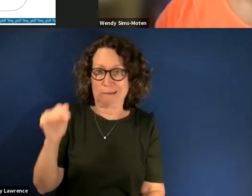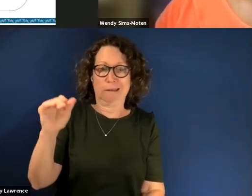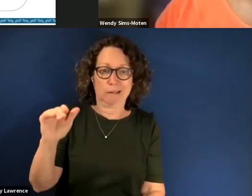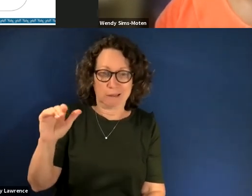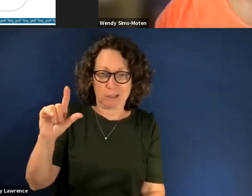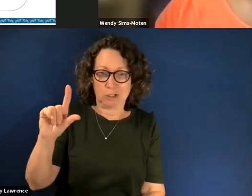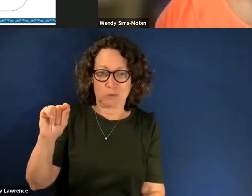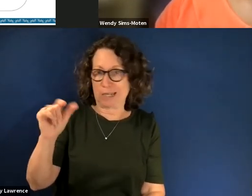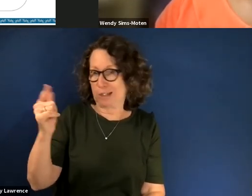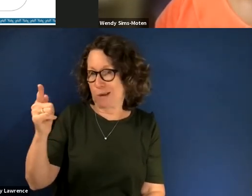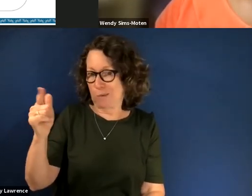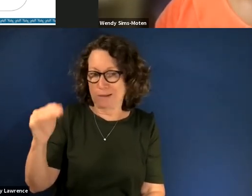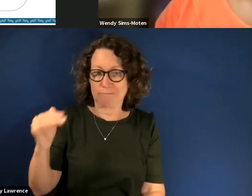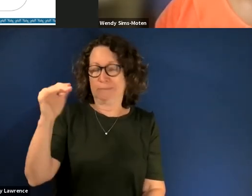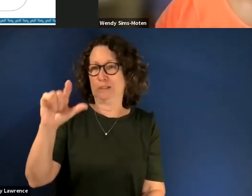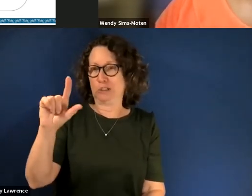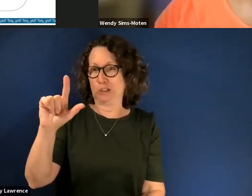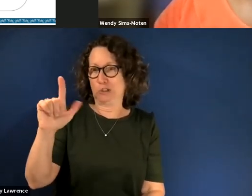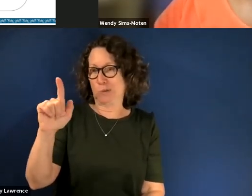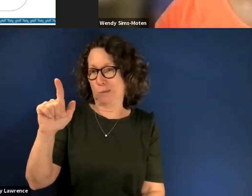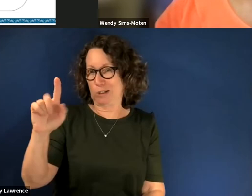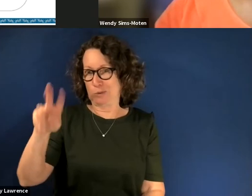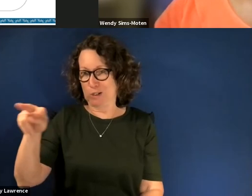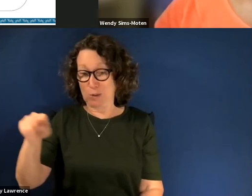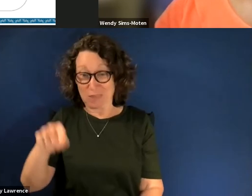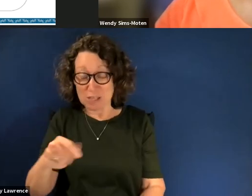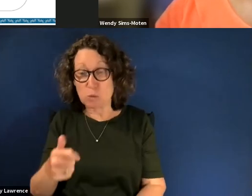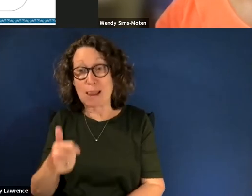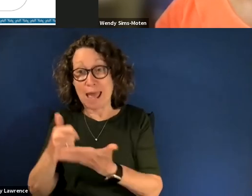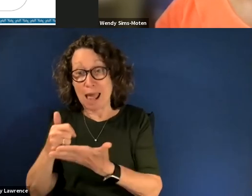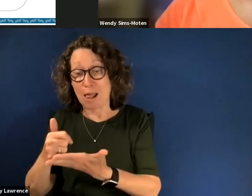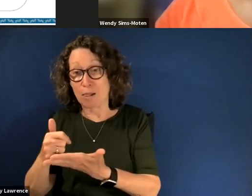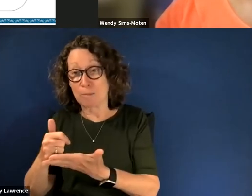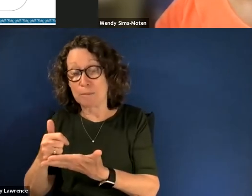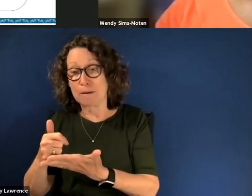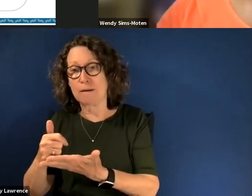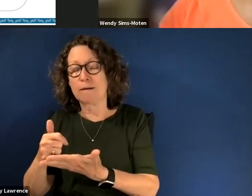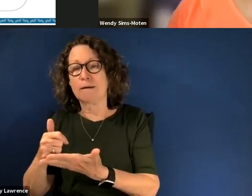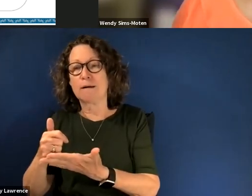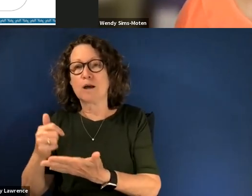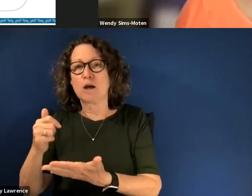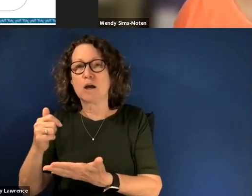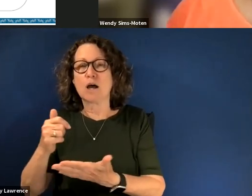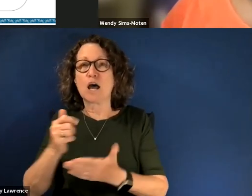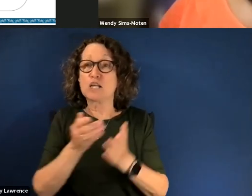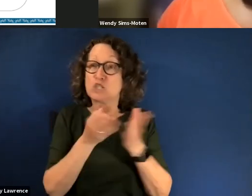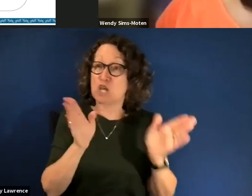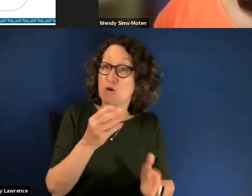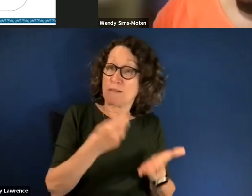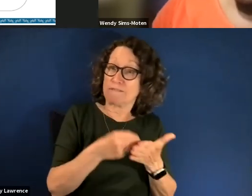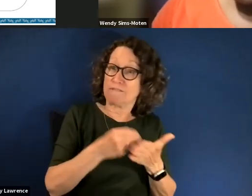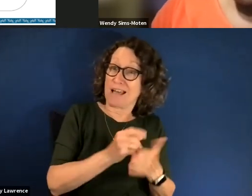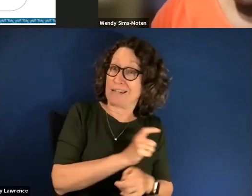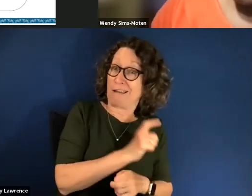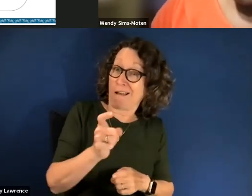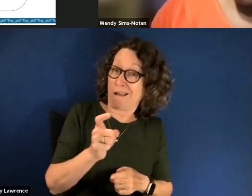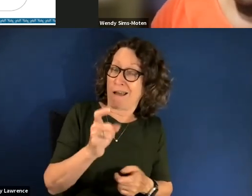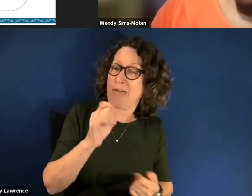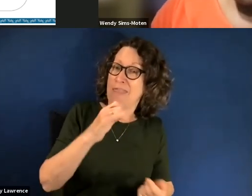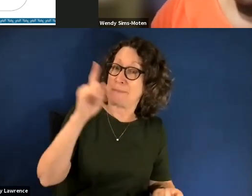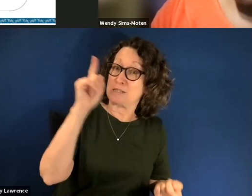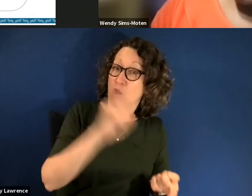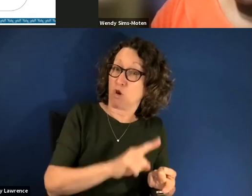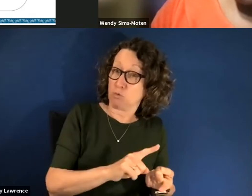mind that this will help to reduce the contribution from the general fund to pay for special